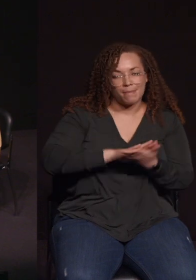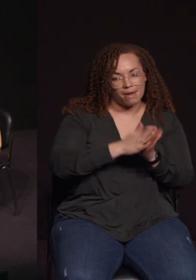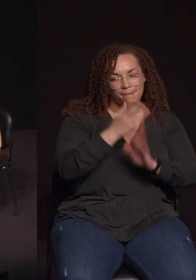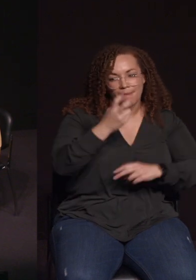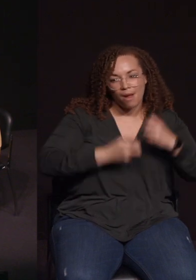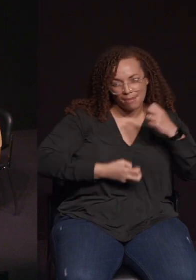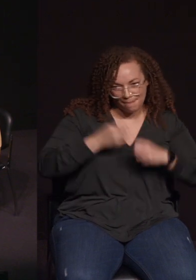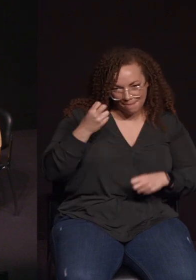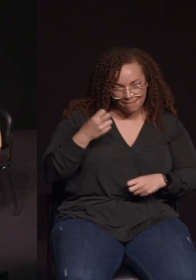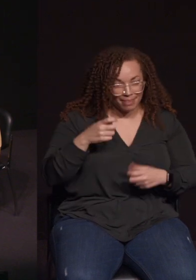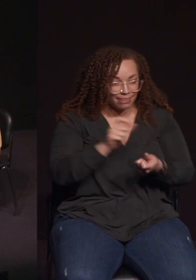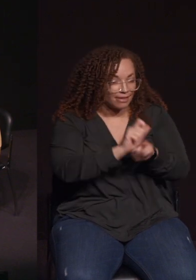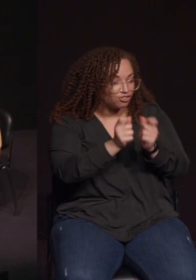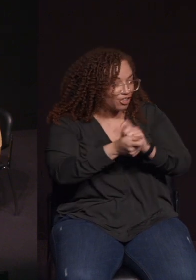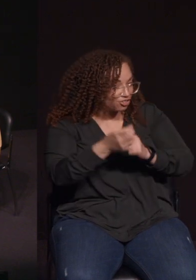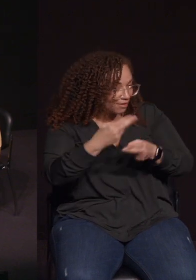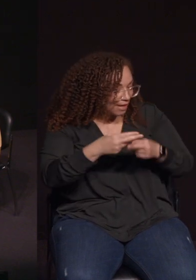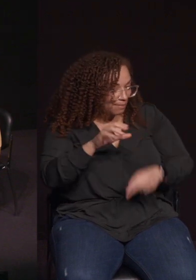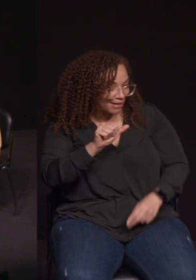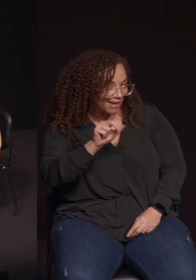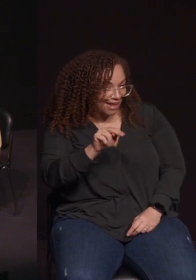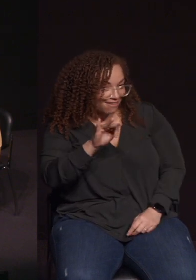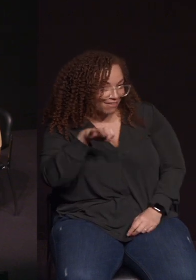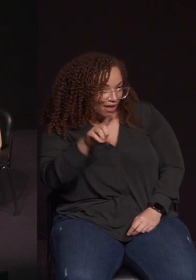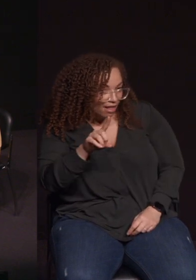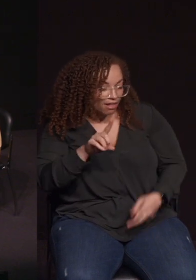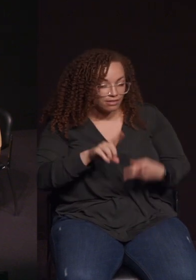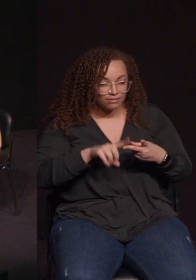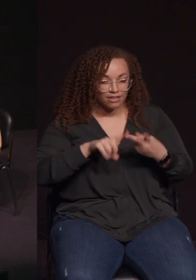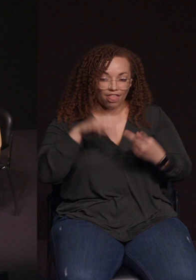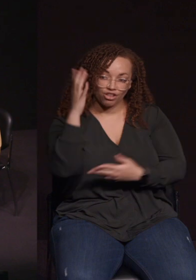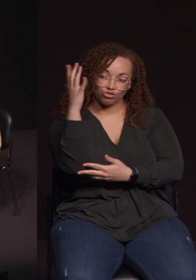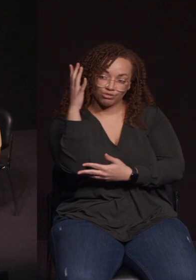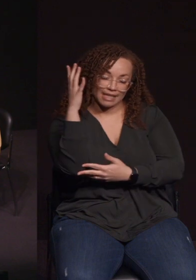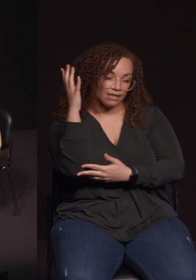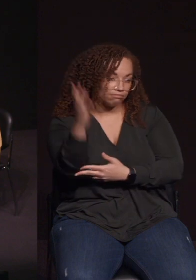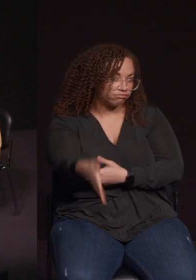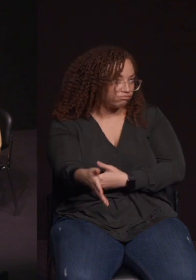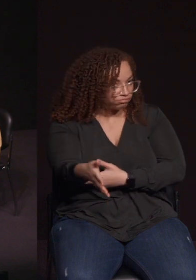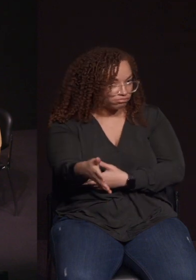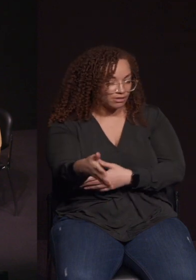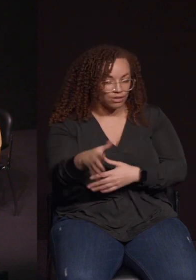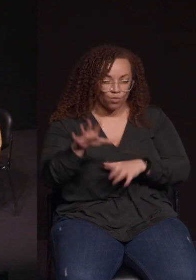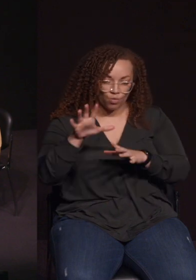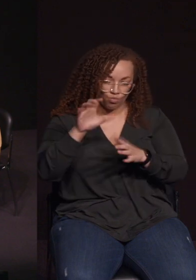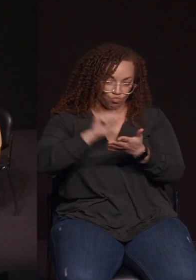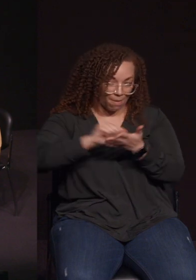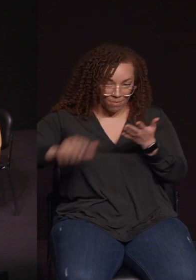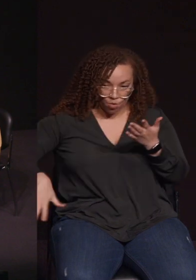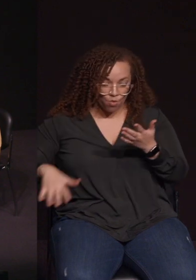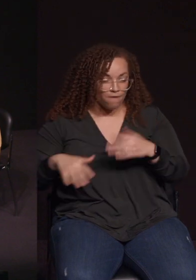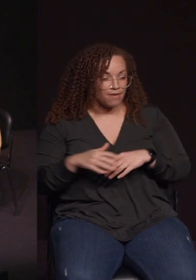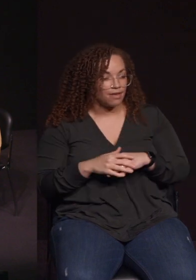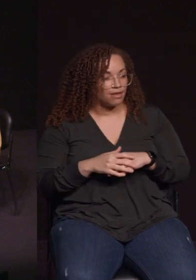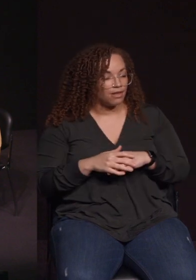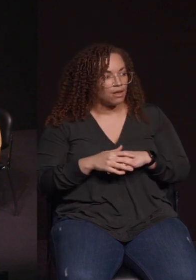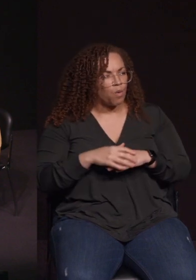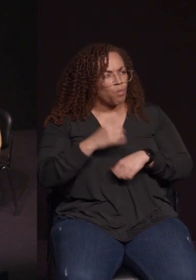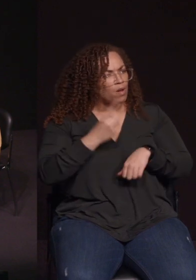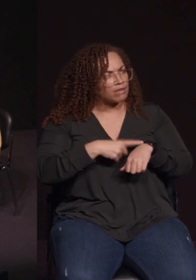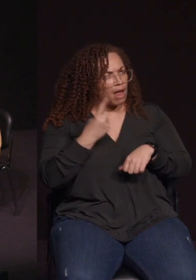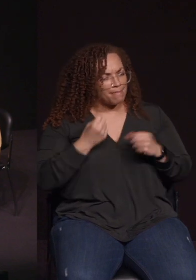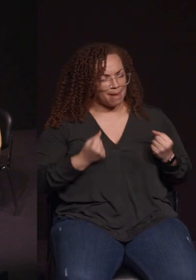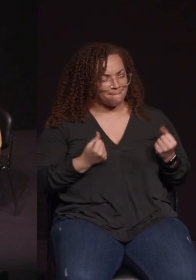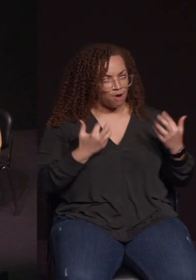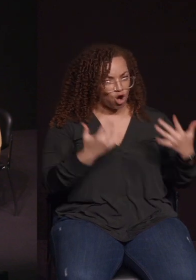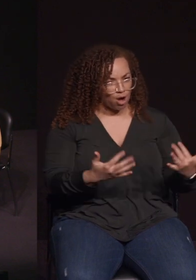the name of Canfield. They've taken the tree down. They at one point, they burned a portion of the